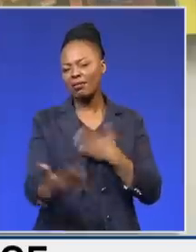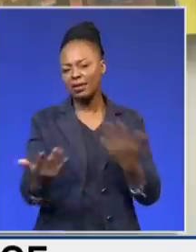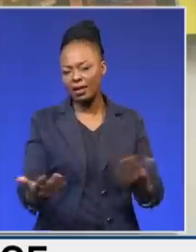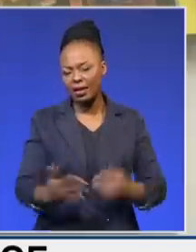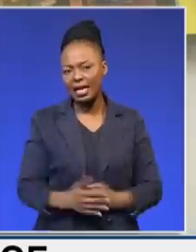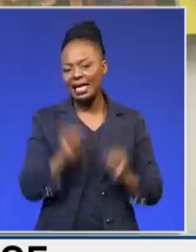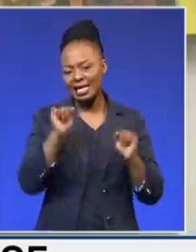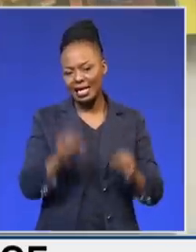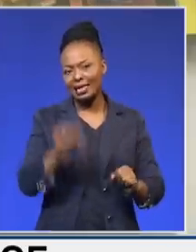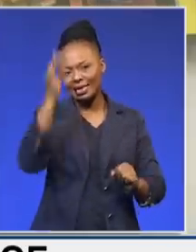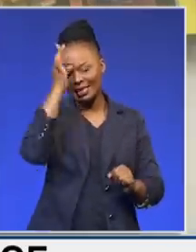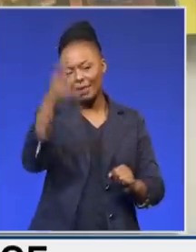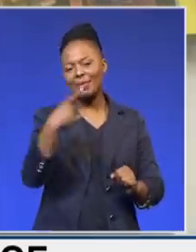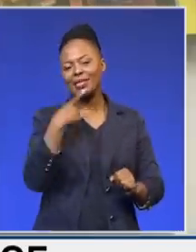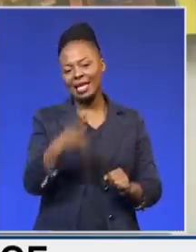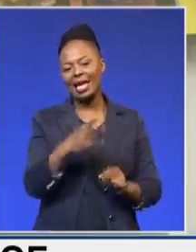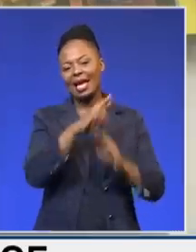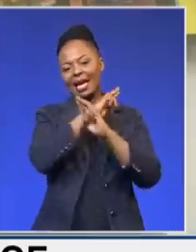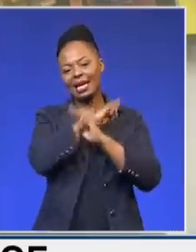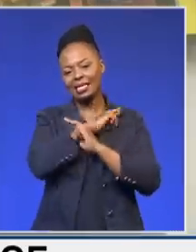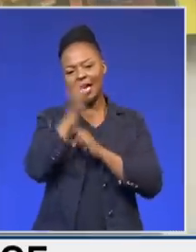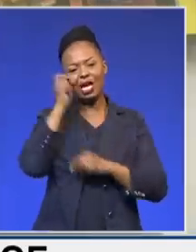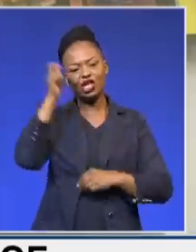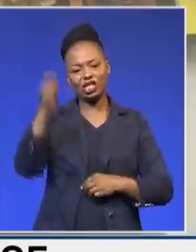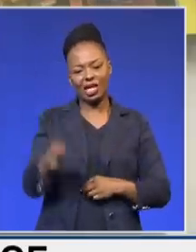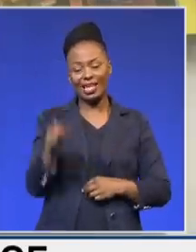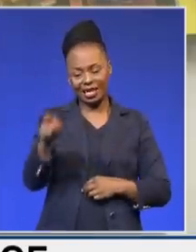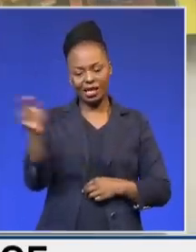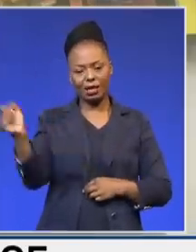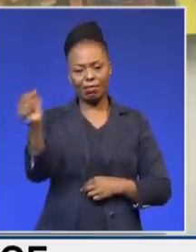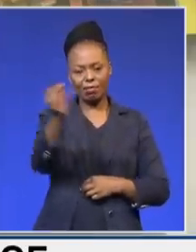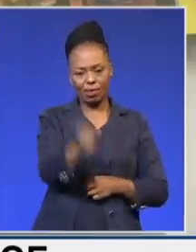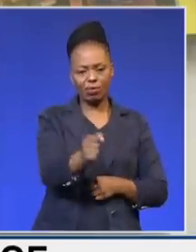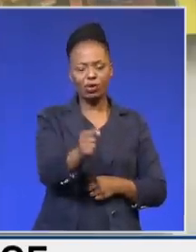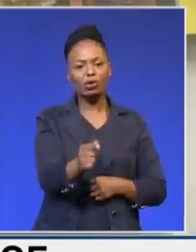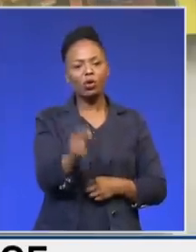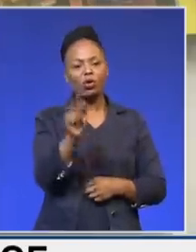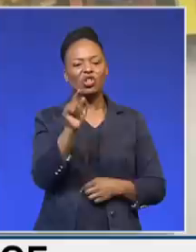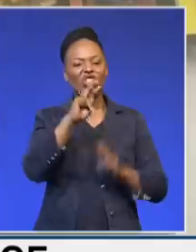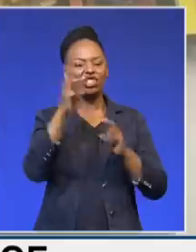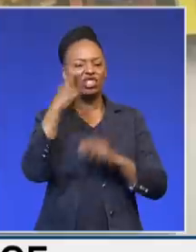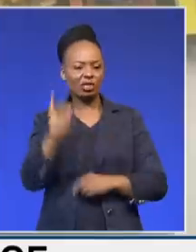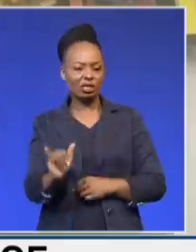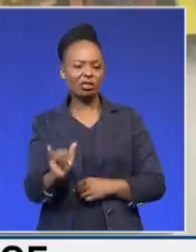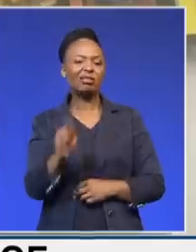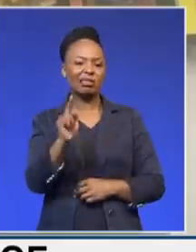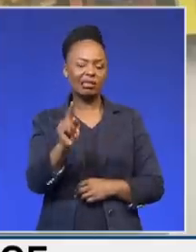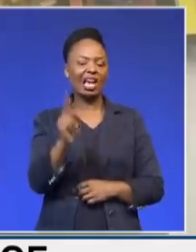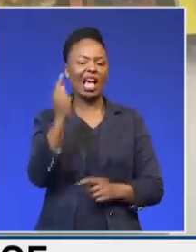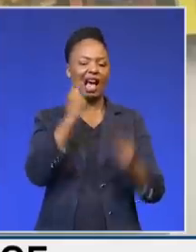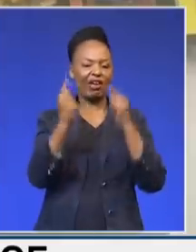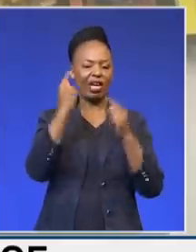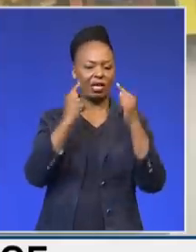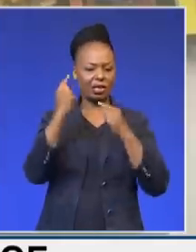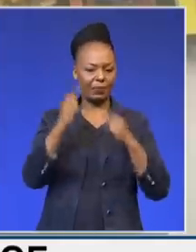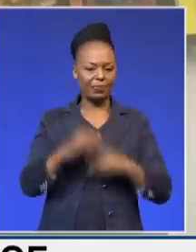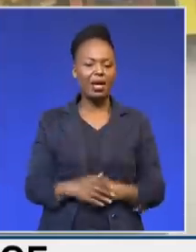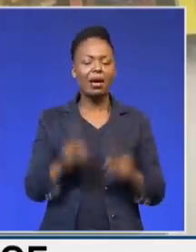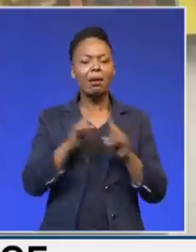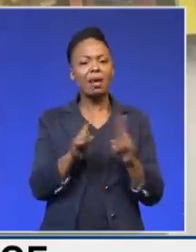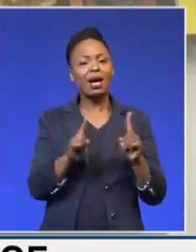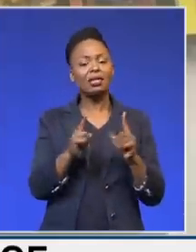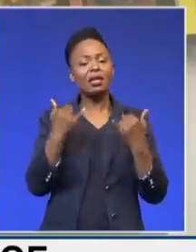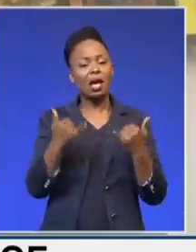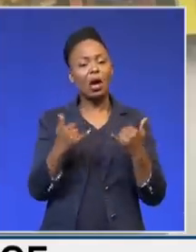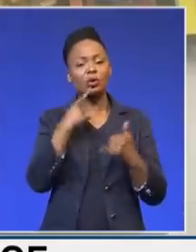says that a retired judge will be hired to look into these allegations. But since the engagement with the US government, what took